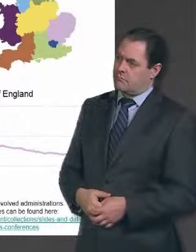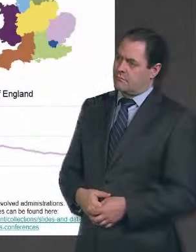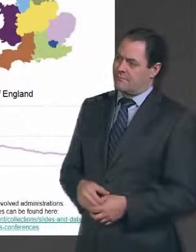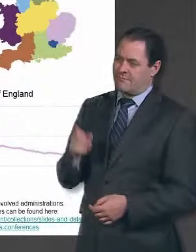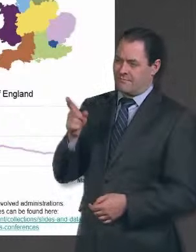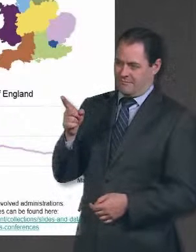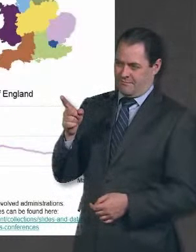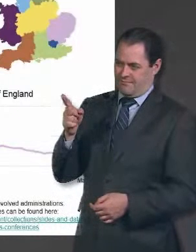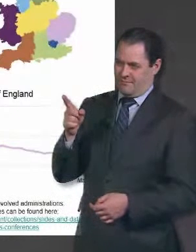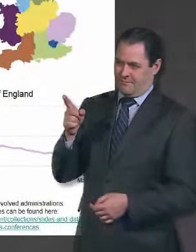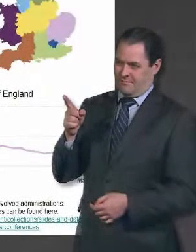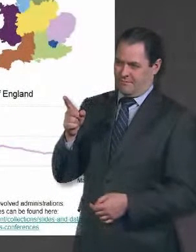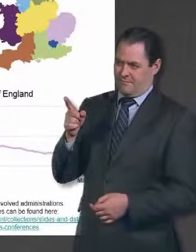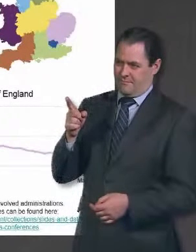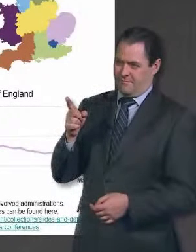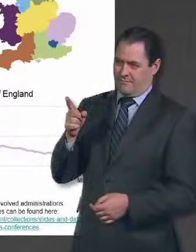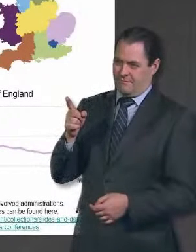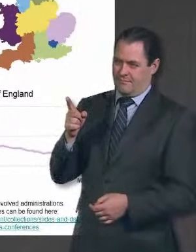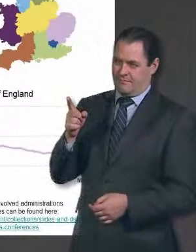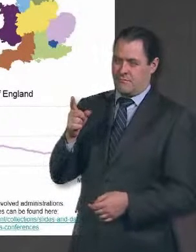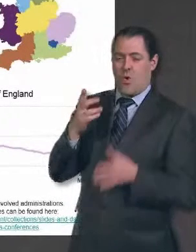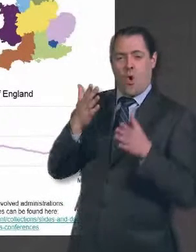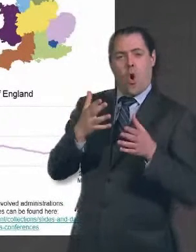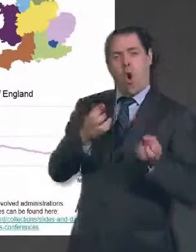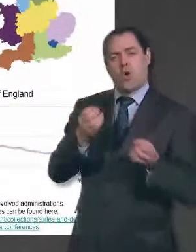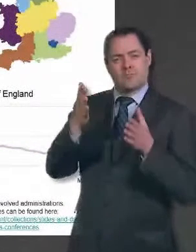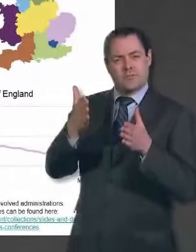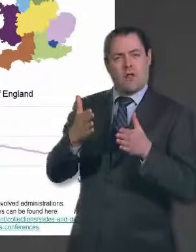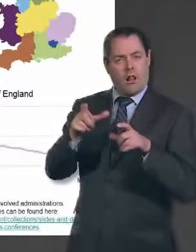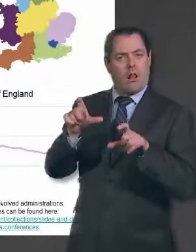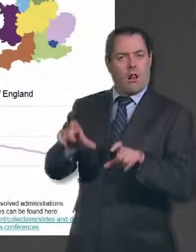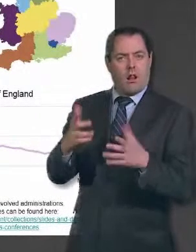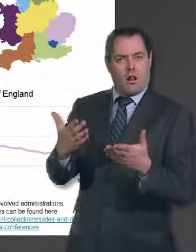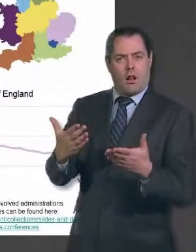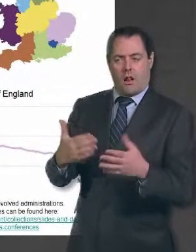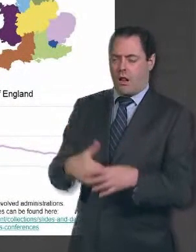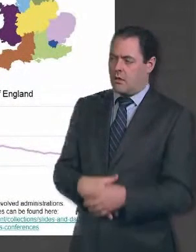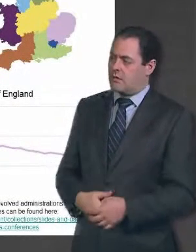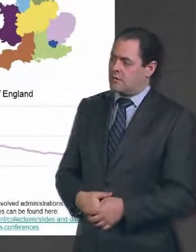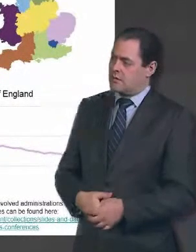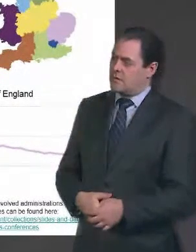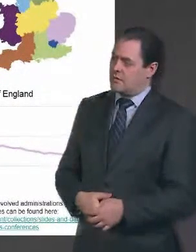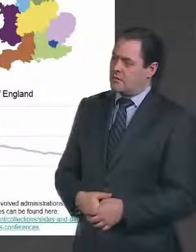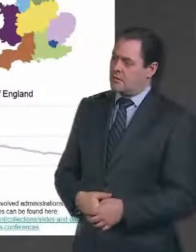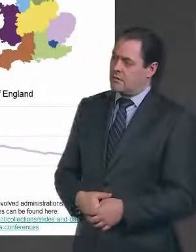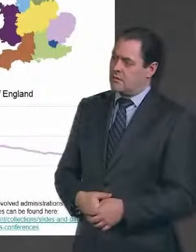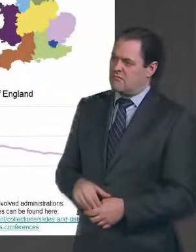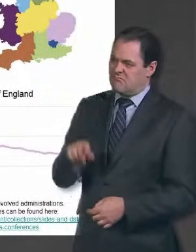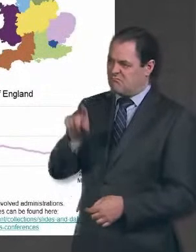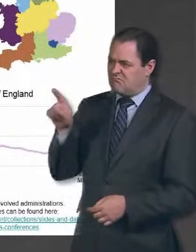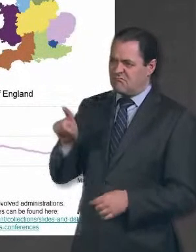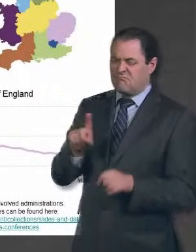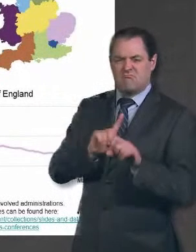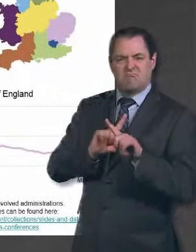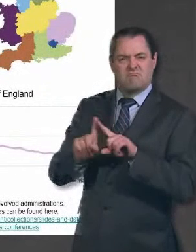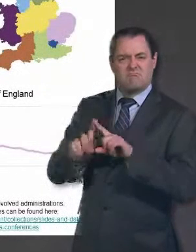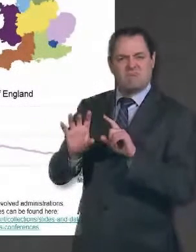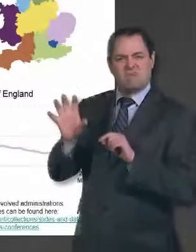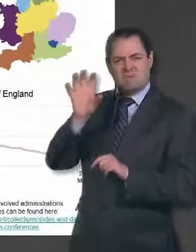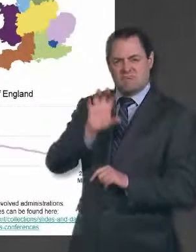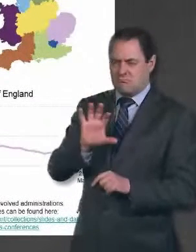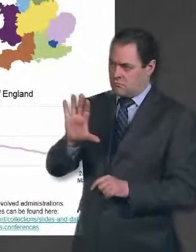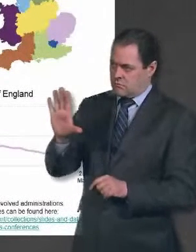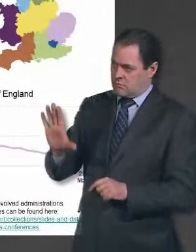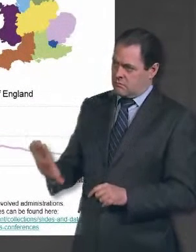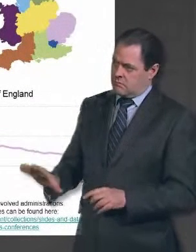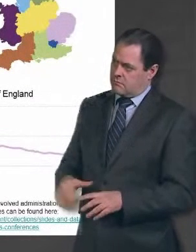Turning then to people in hospital around the country, we can see the different graphs for the